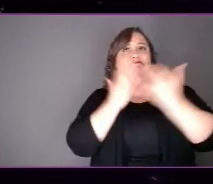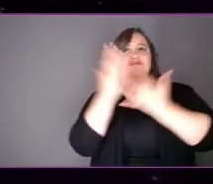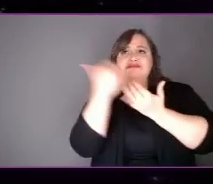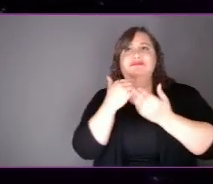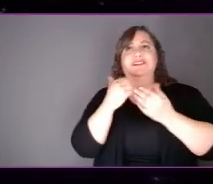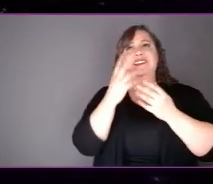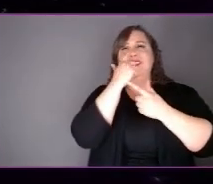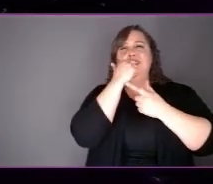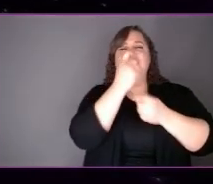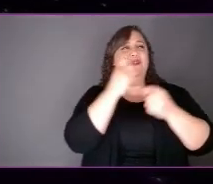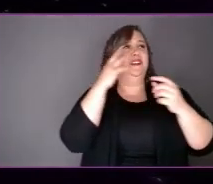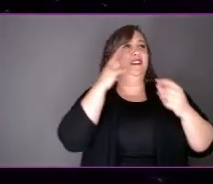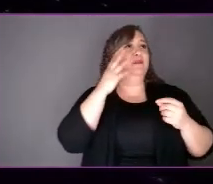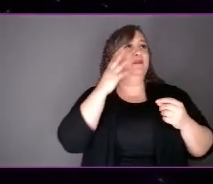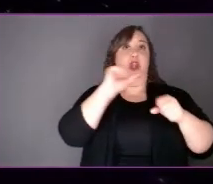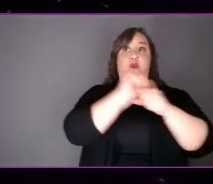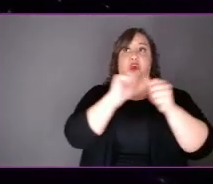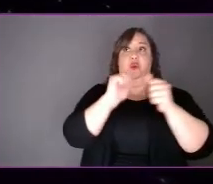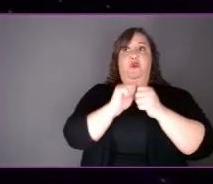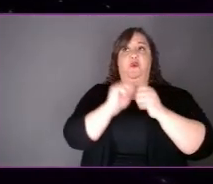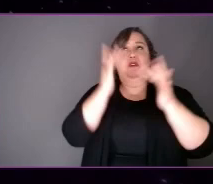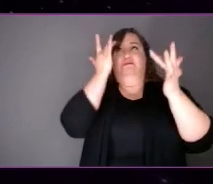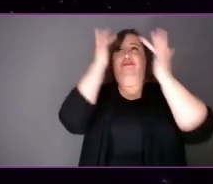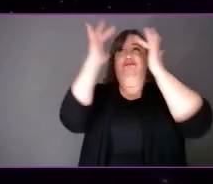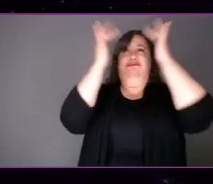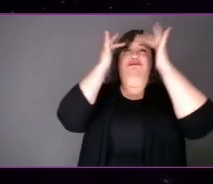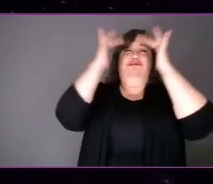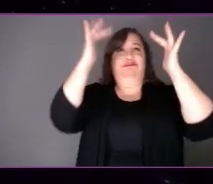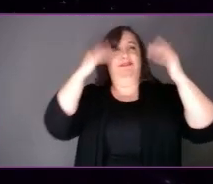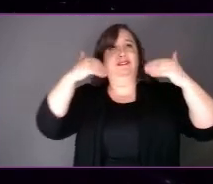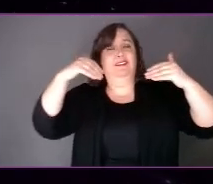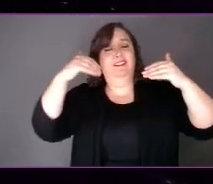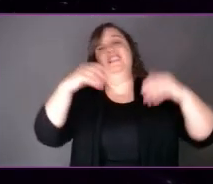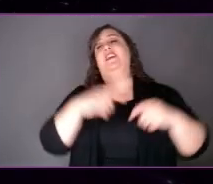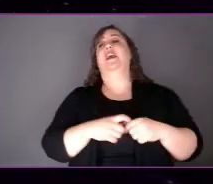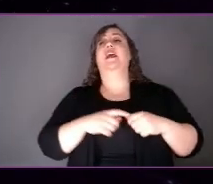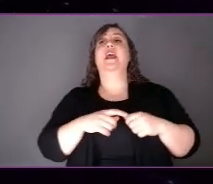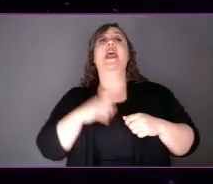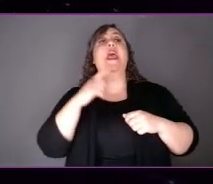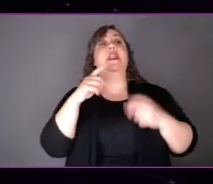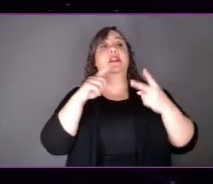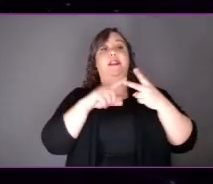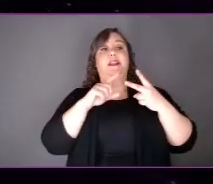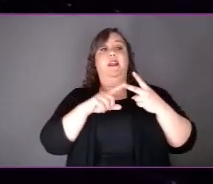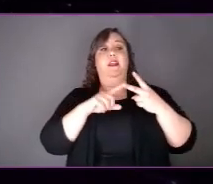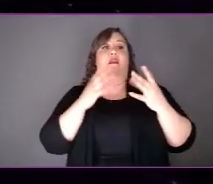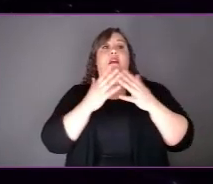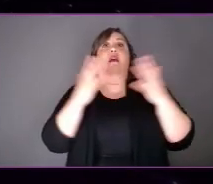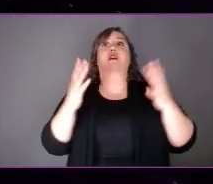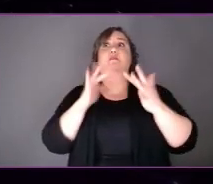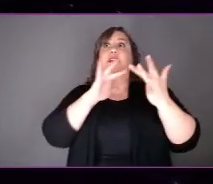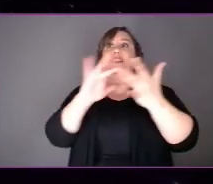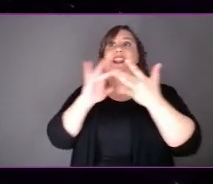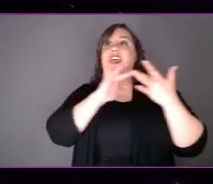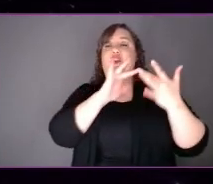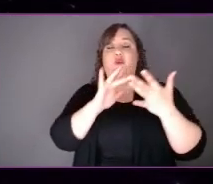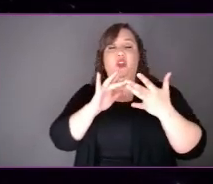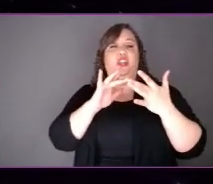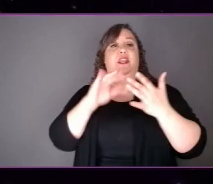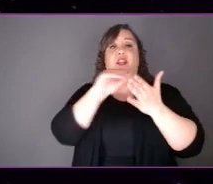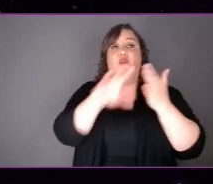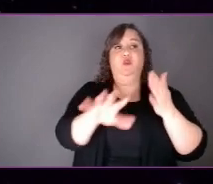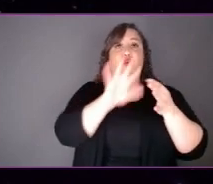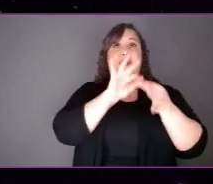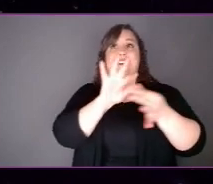minds in the world. And then the second highlight I definitely think is the amount of networking and student engagement opportunities that each student